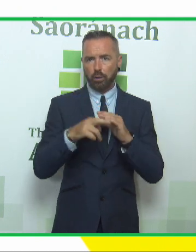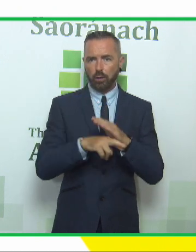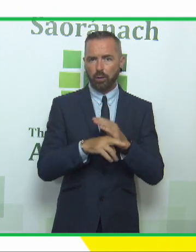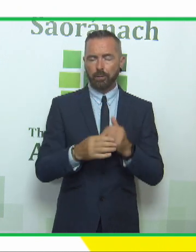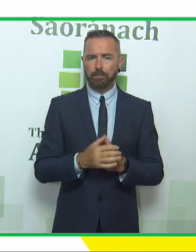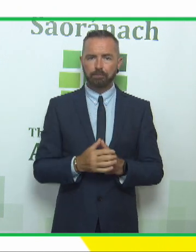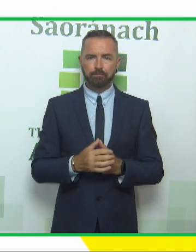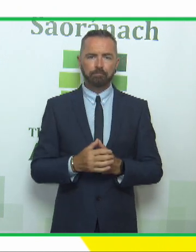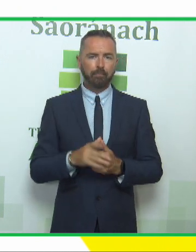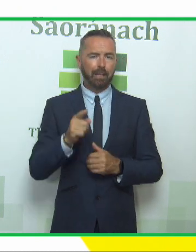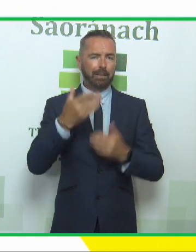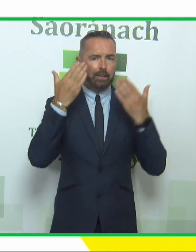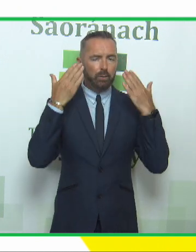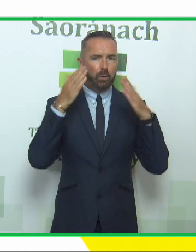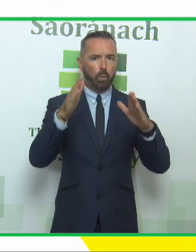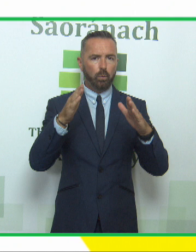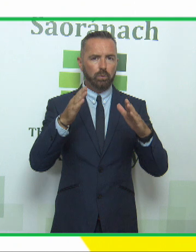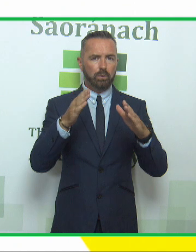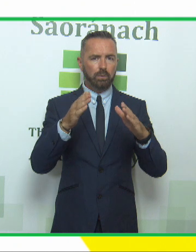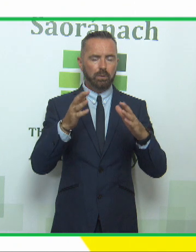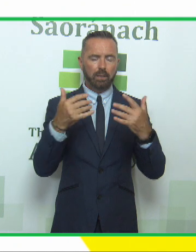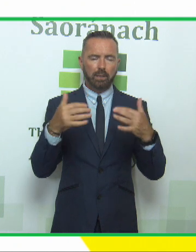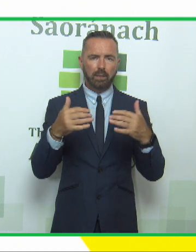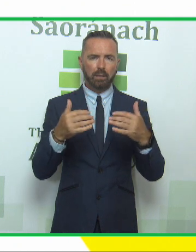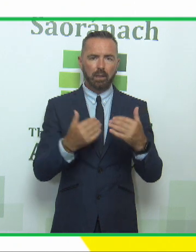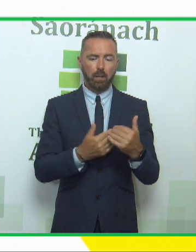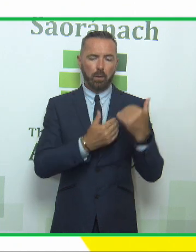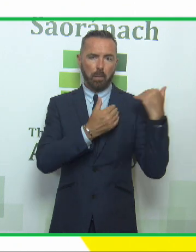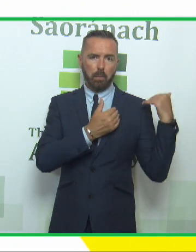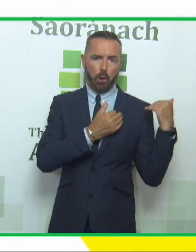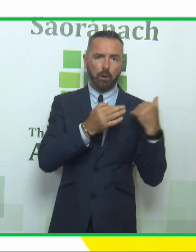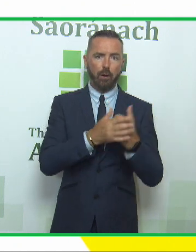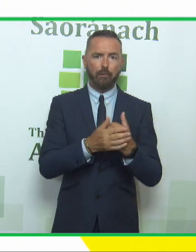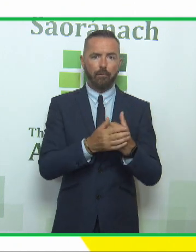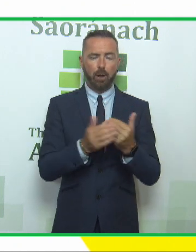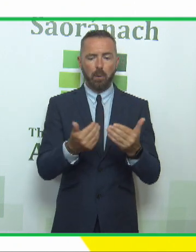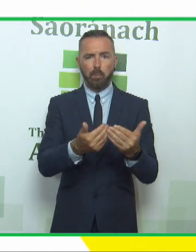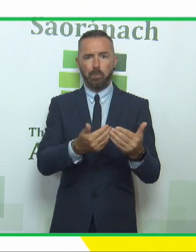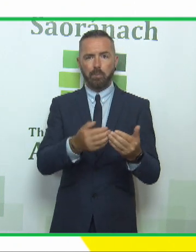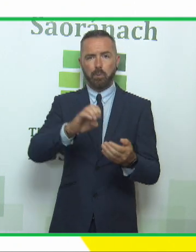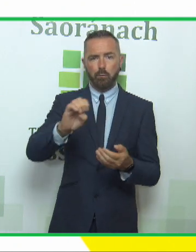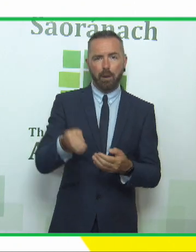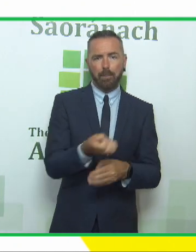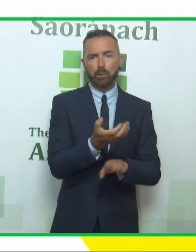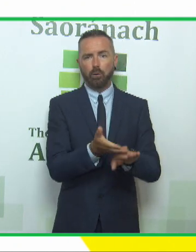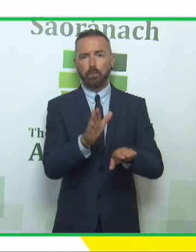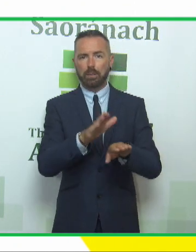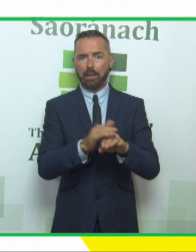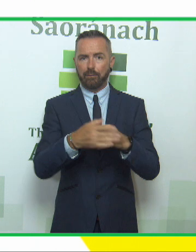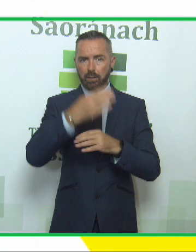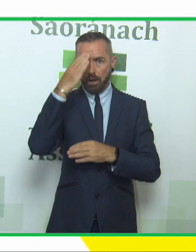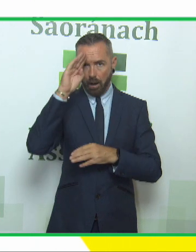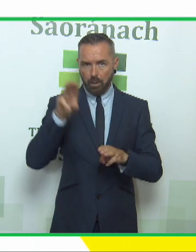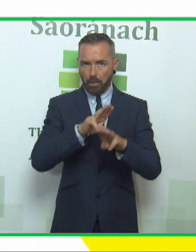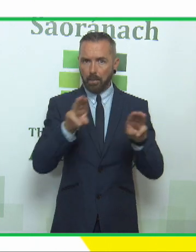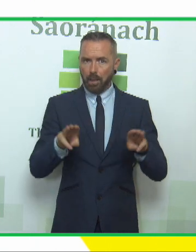Now, this, I think, demonstrates the burden of premature mortality of poisoning deaths on the Irish population. And for